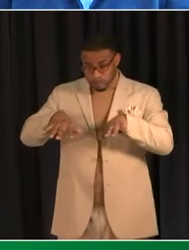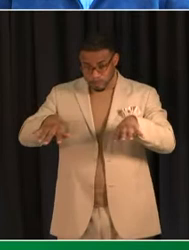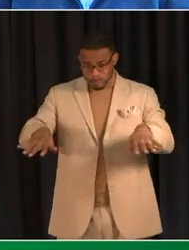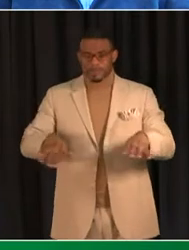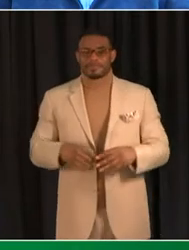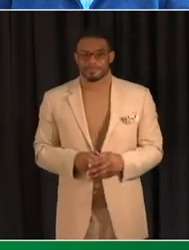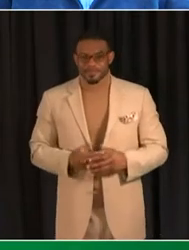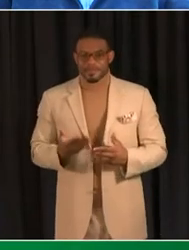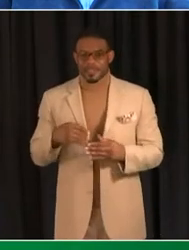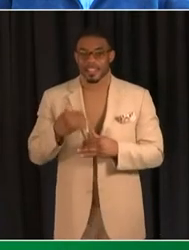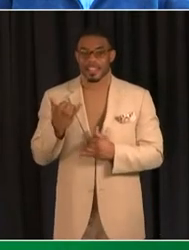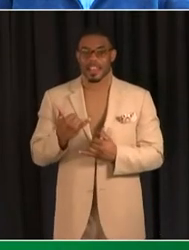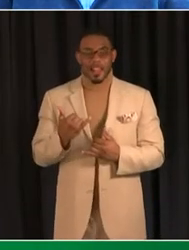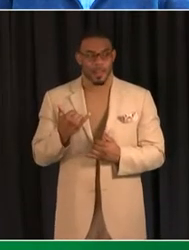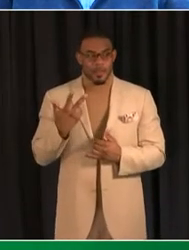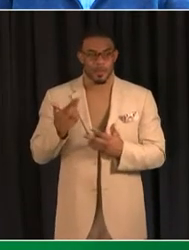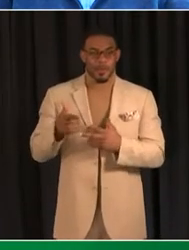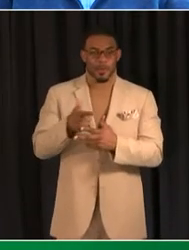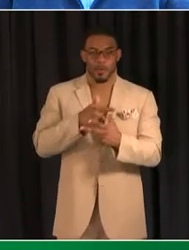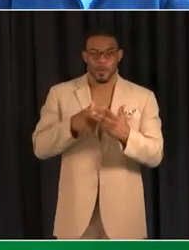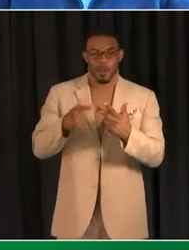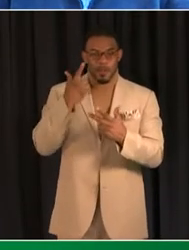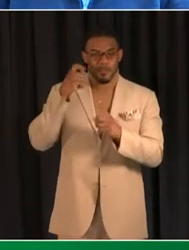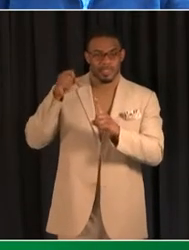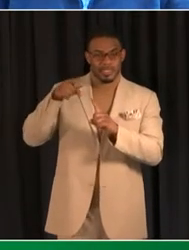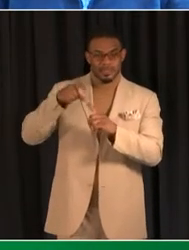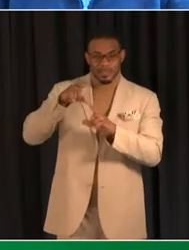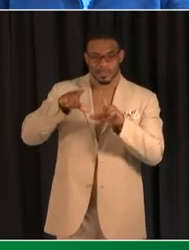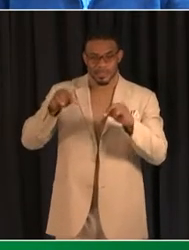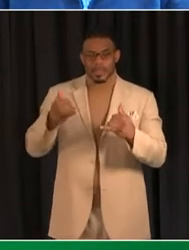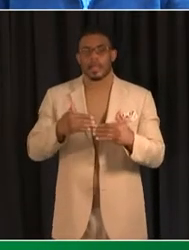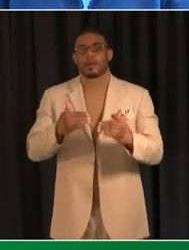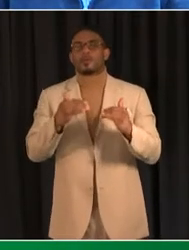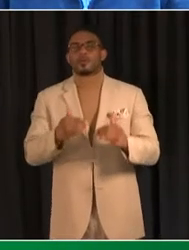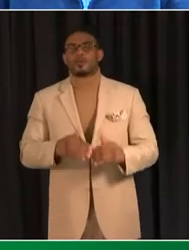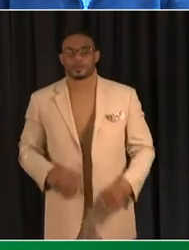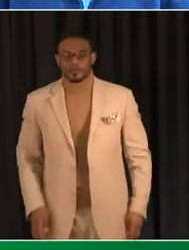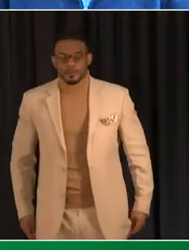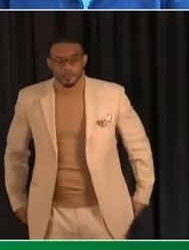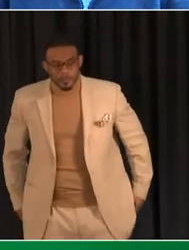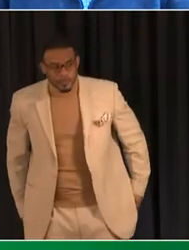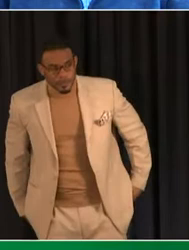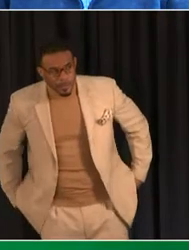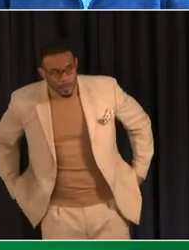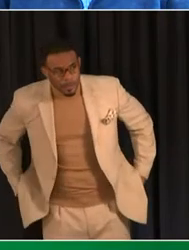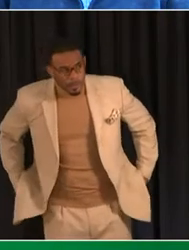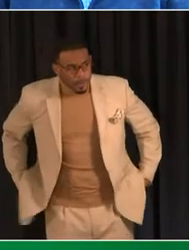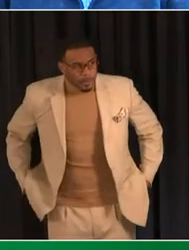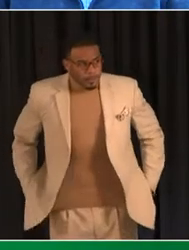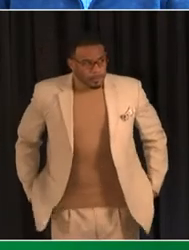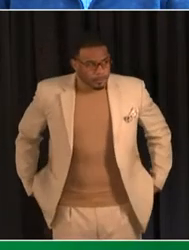including now 3 rounds of stimulus. So moving on, I would